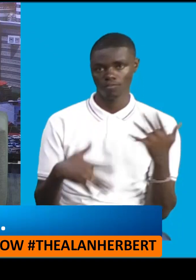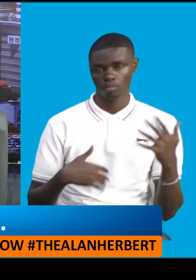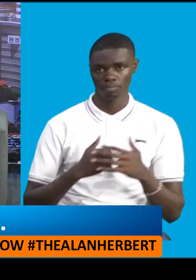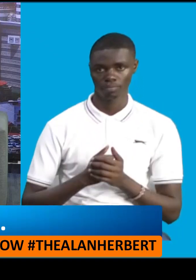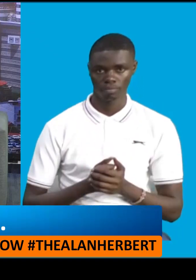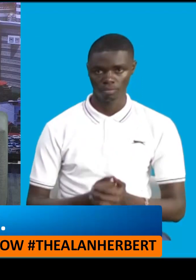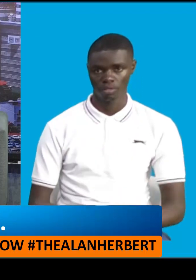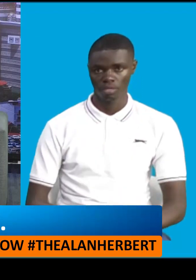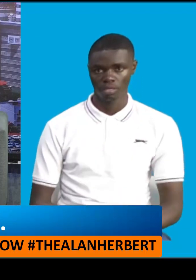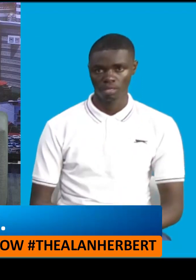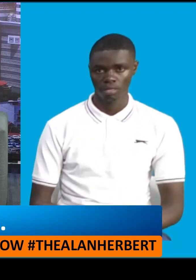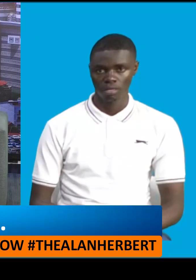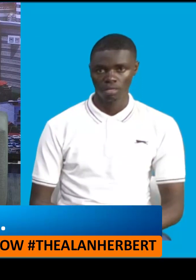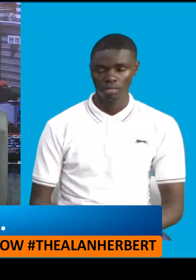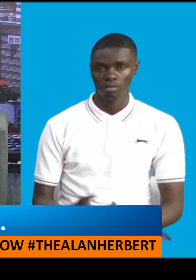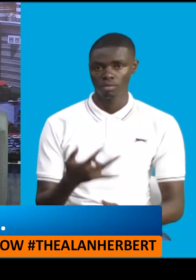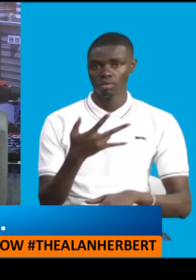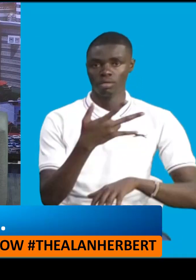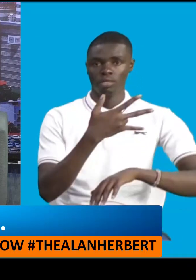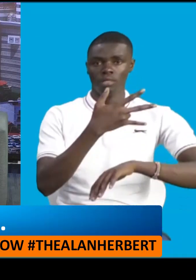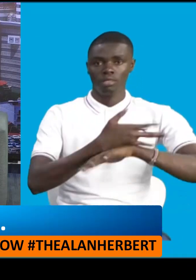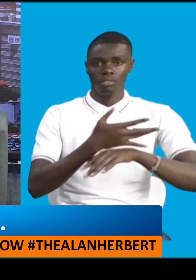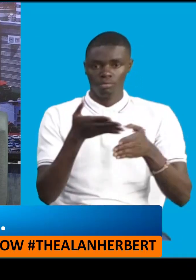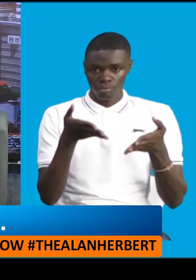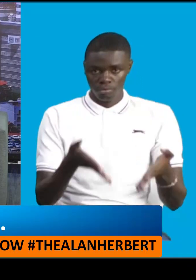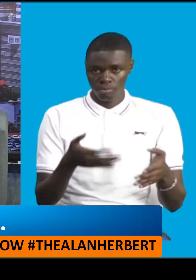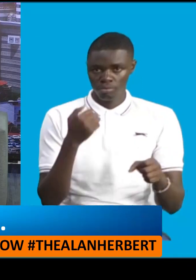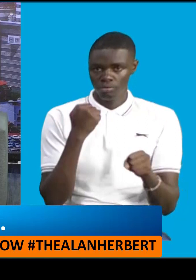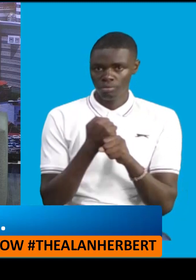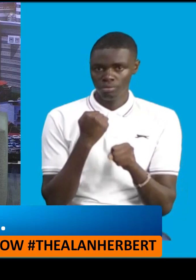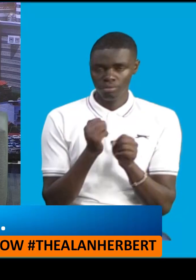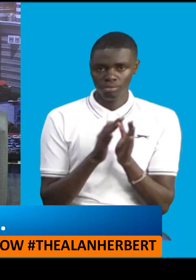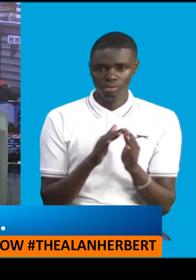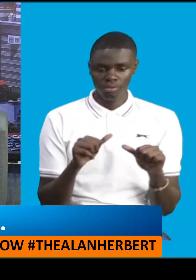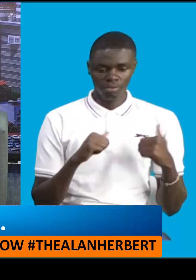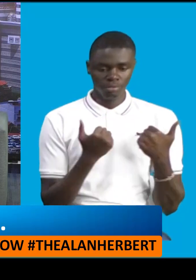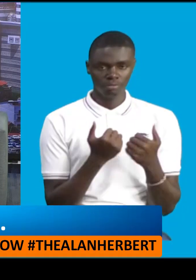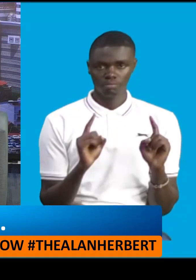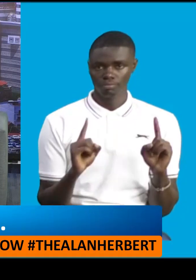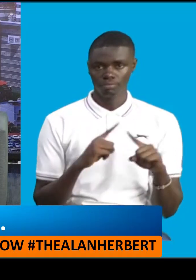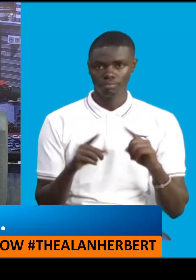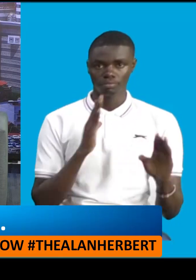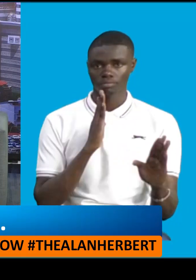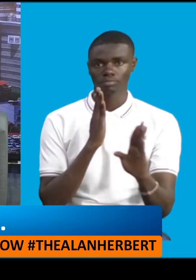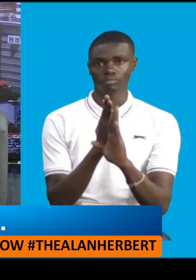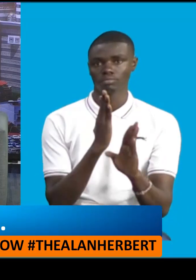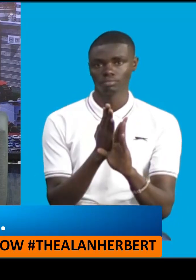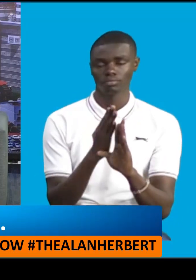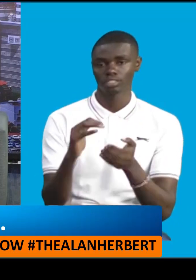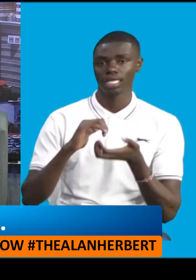the conversation, form. and the form, NHIF currently does not work with agents. We do